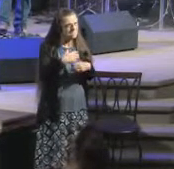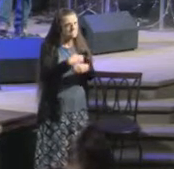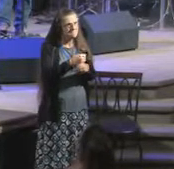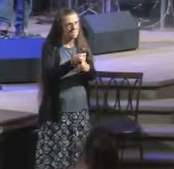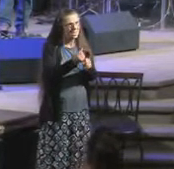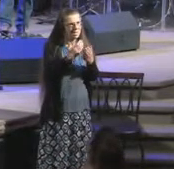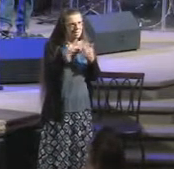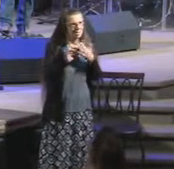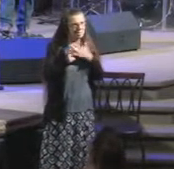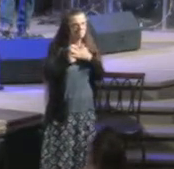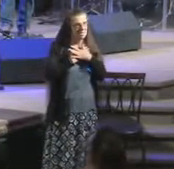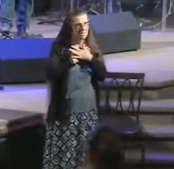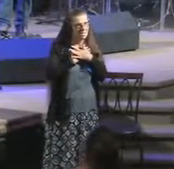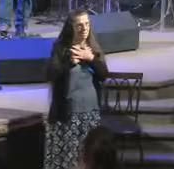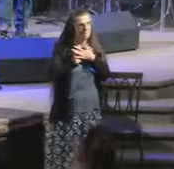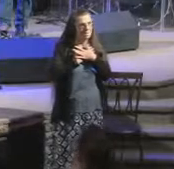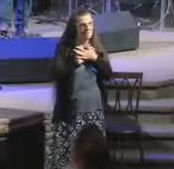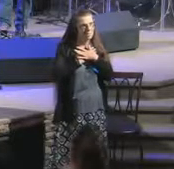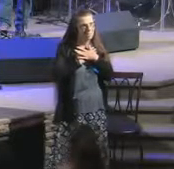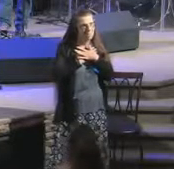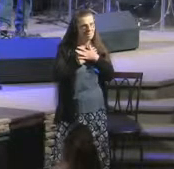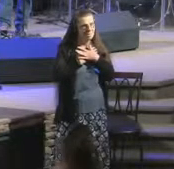making me.